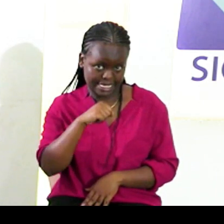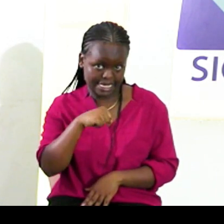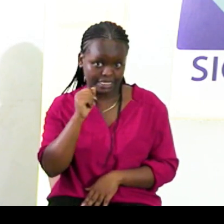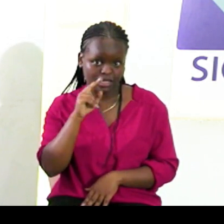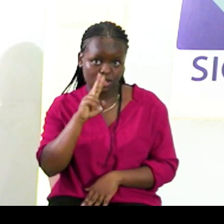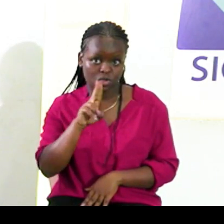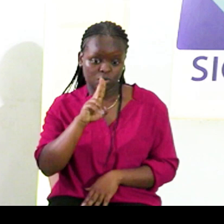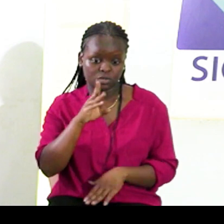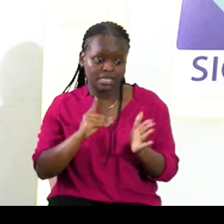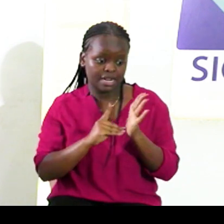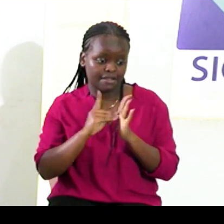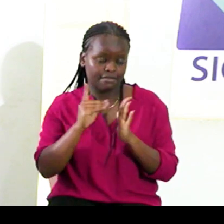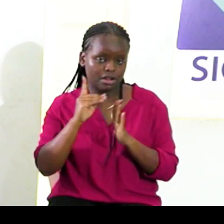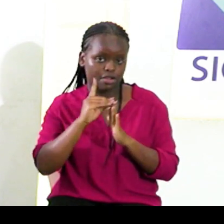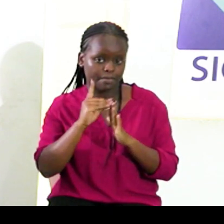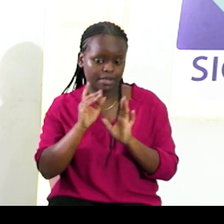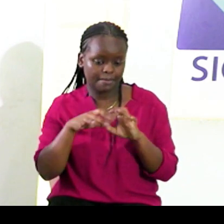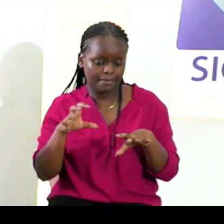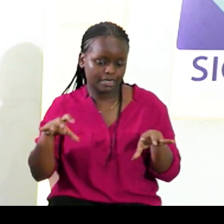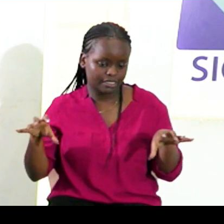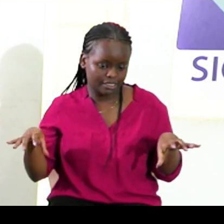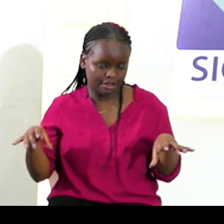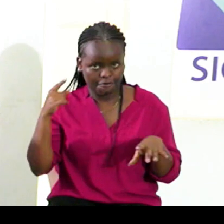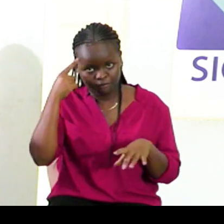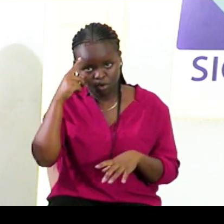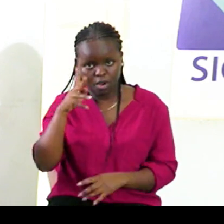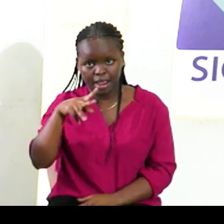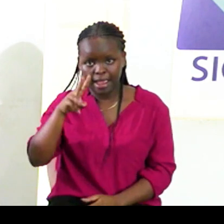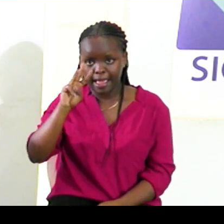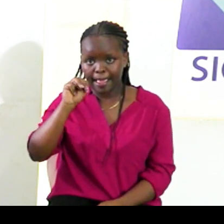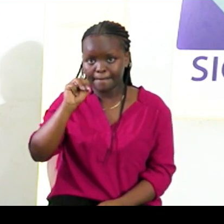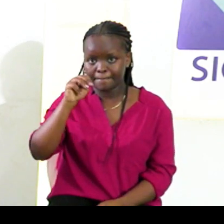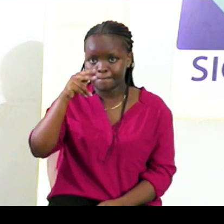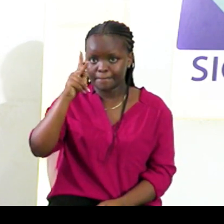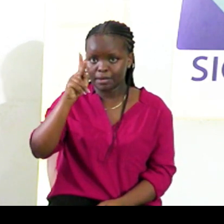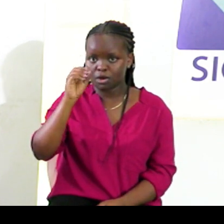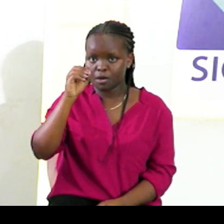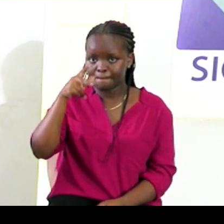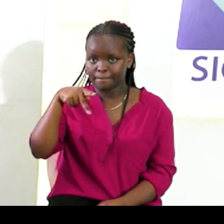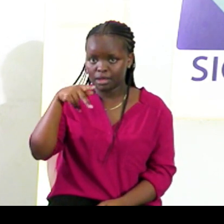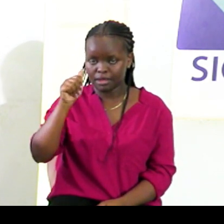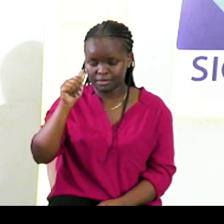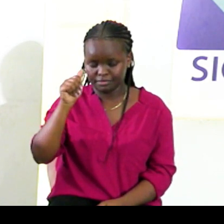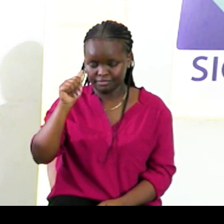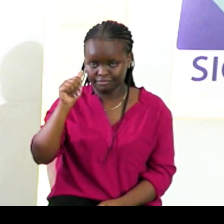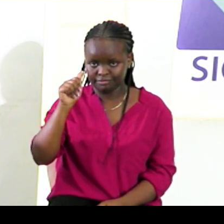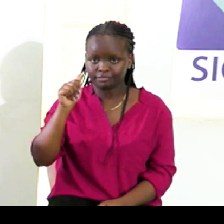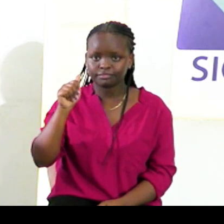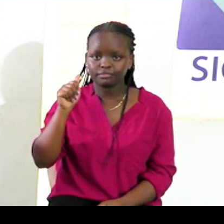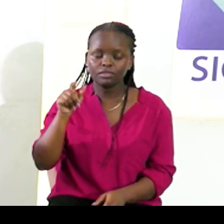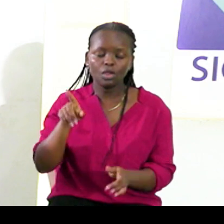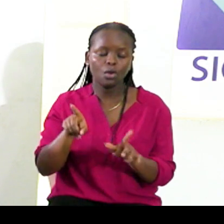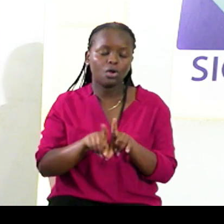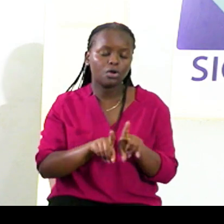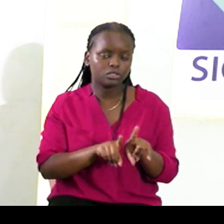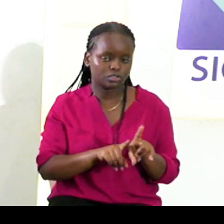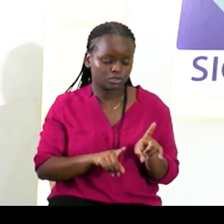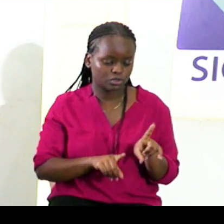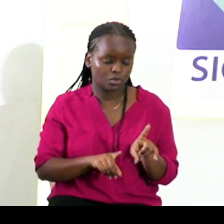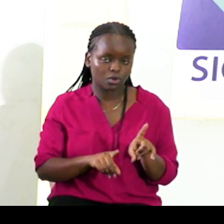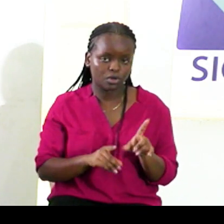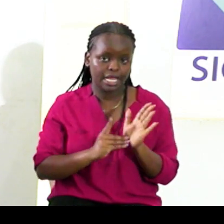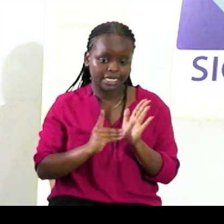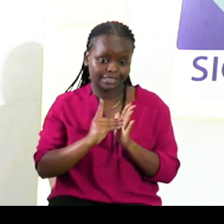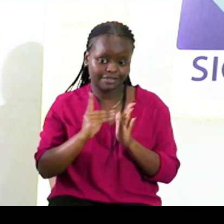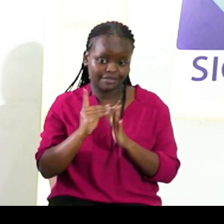in developing my marketing for Encopa mainly. I'm also coming up with a brand for